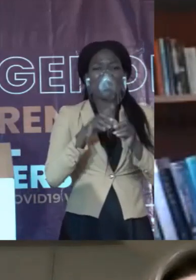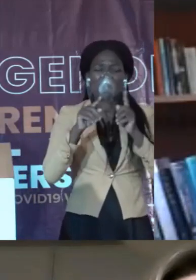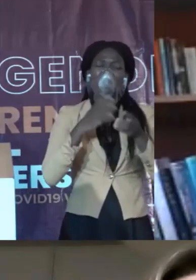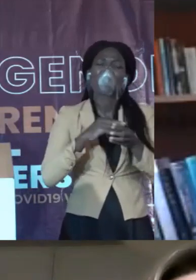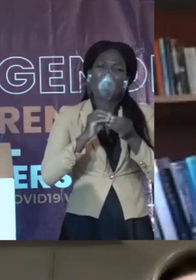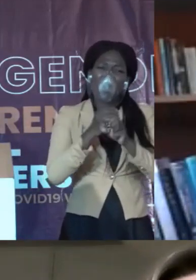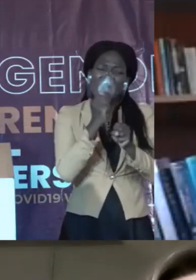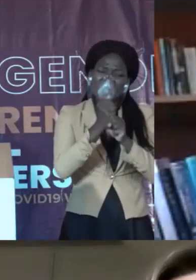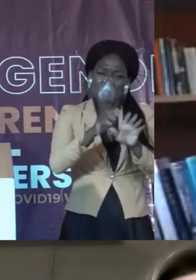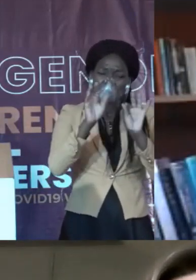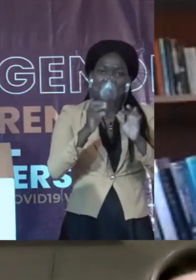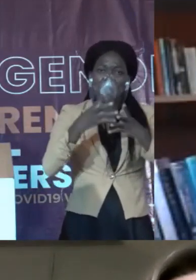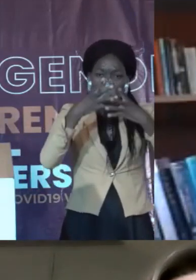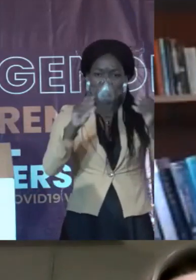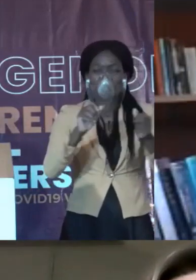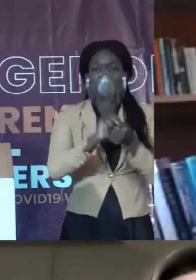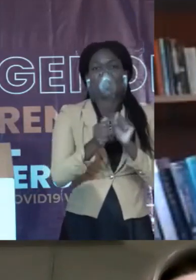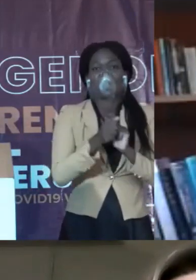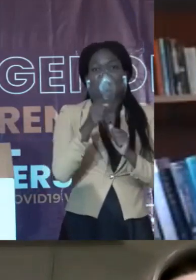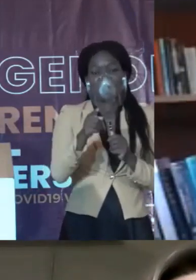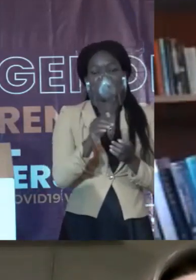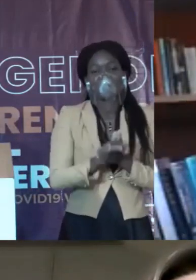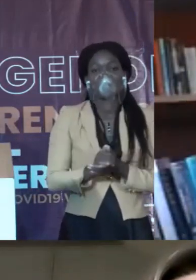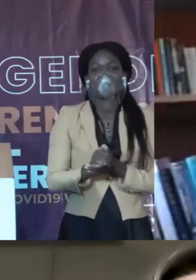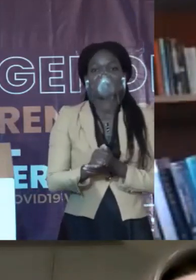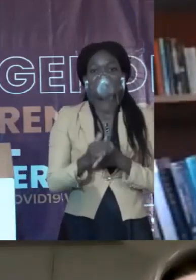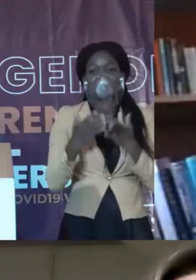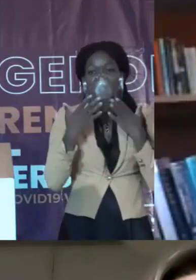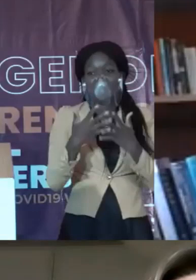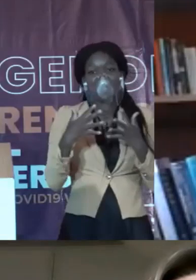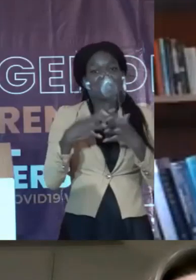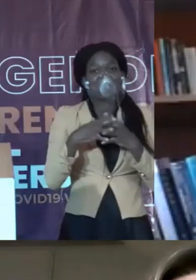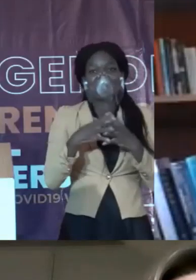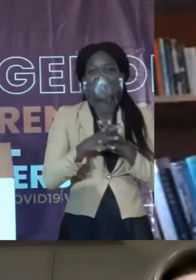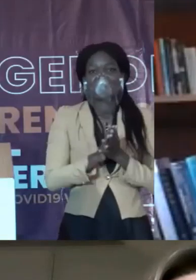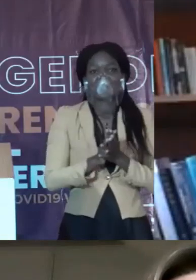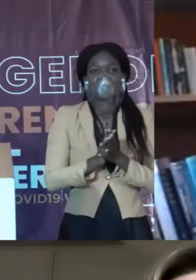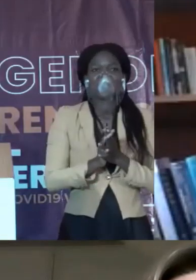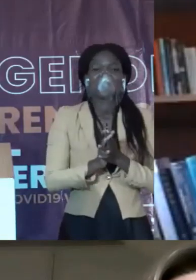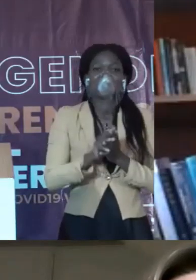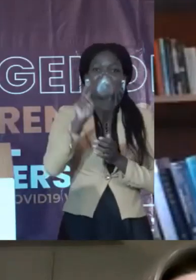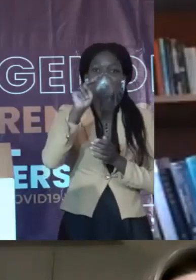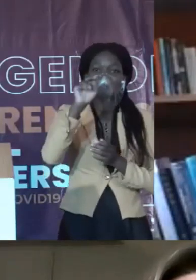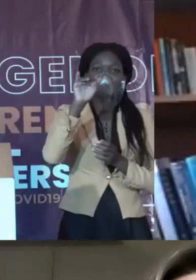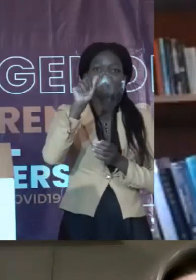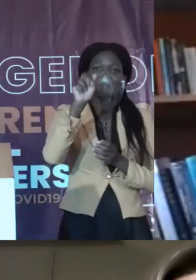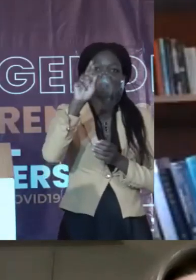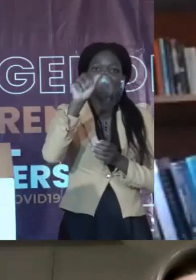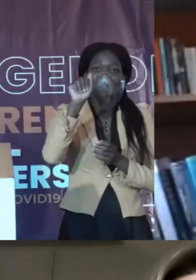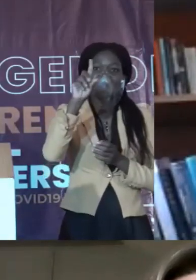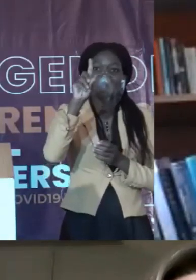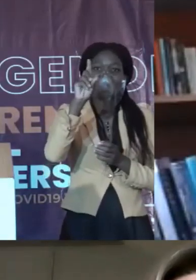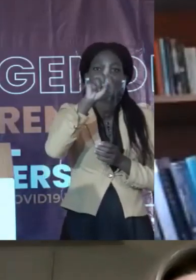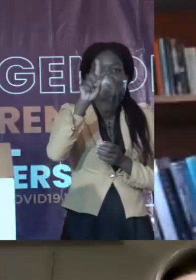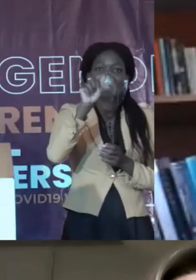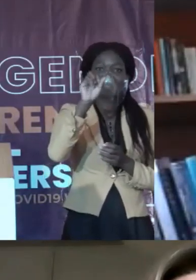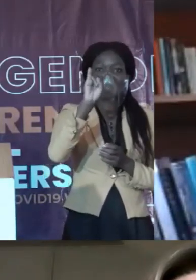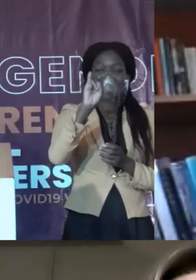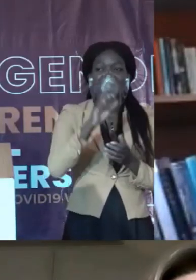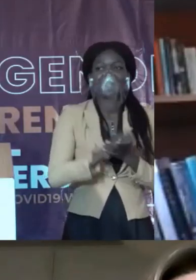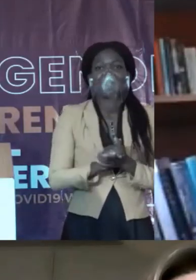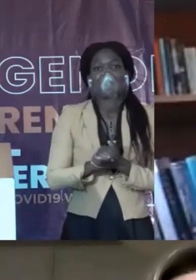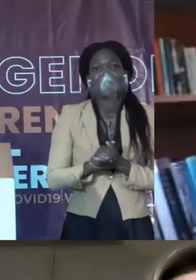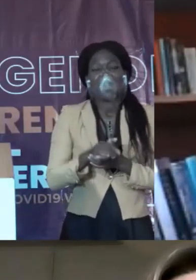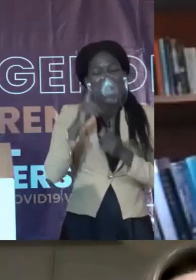issues. Thank you very much, Dr. Nyarazai Gumbo Nwanza. I think you talked